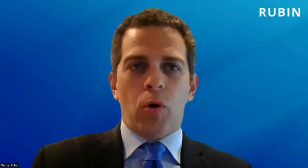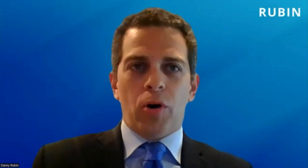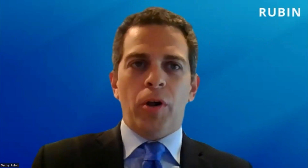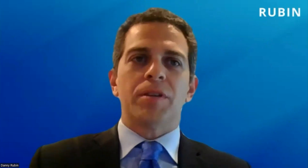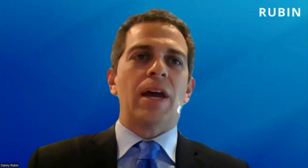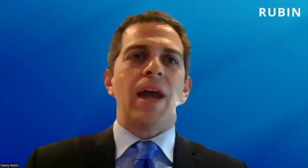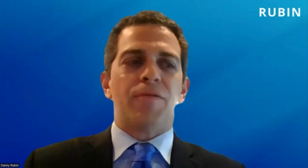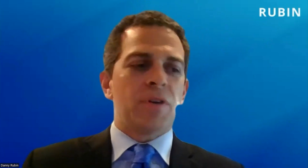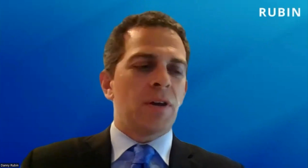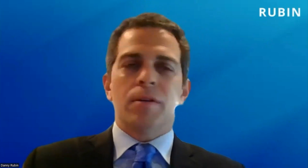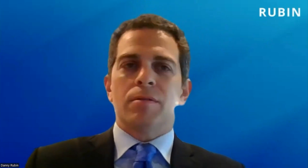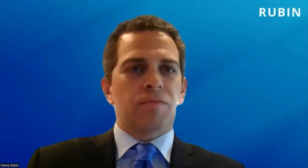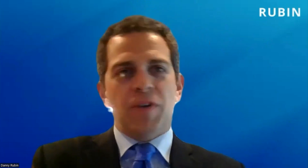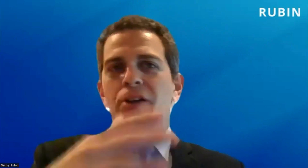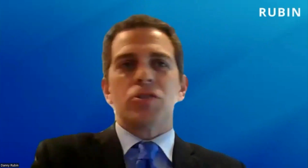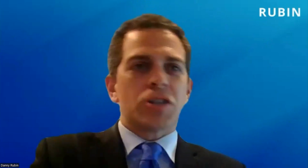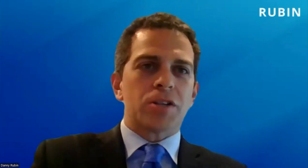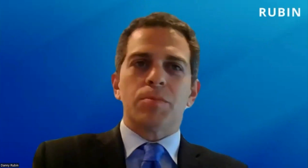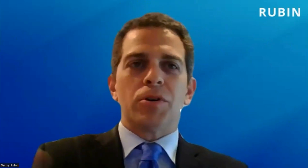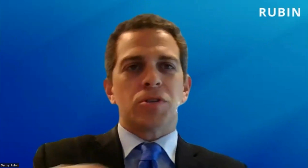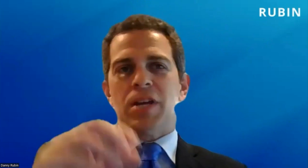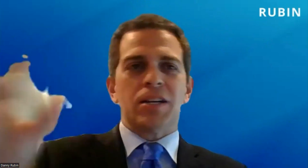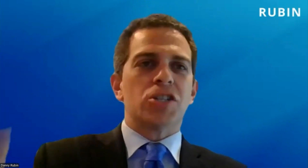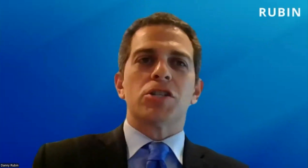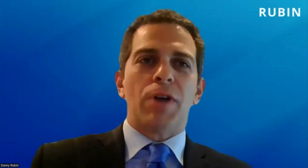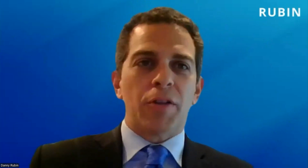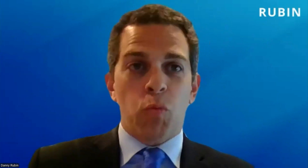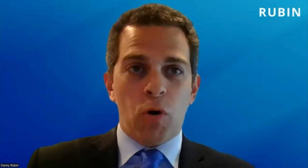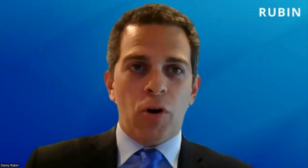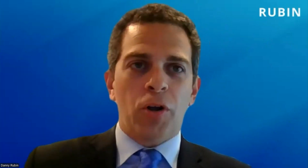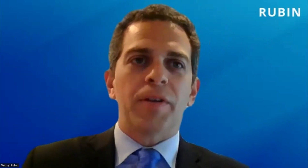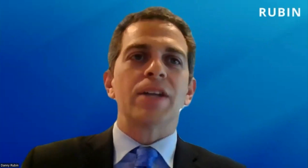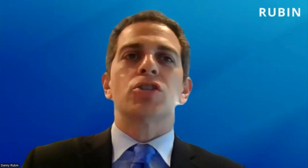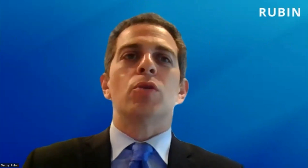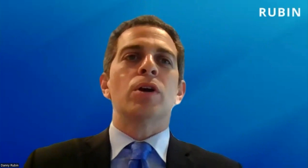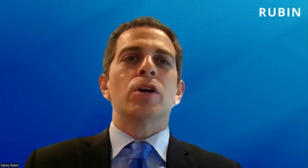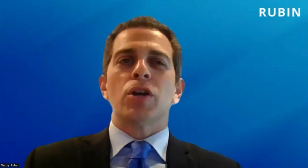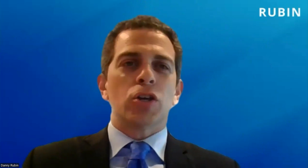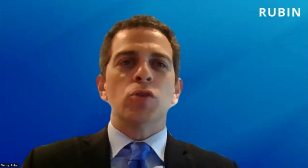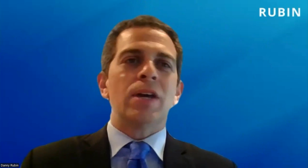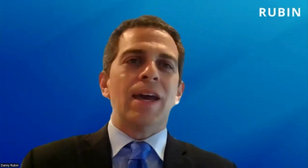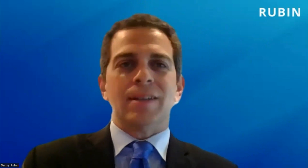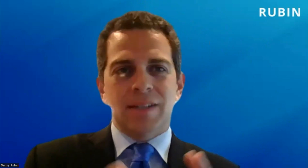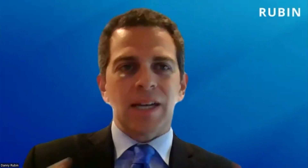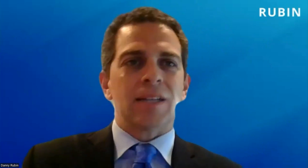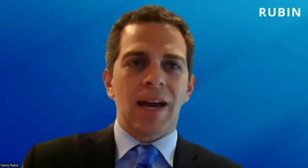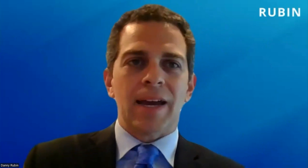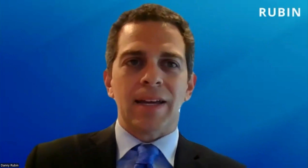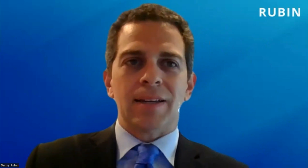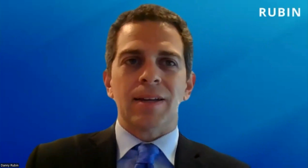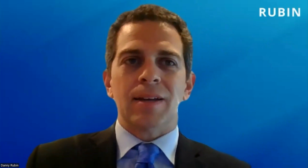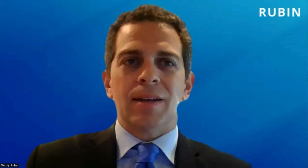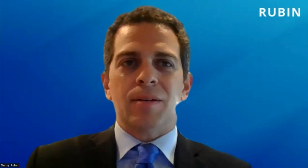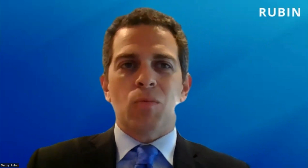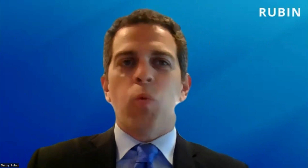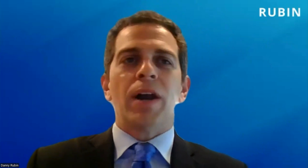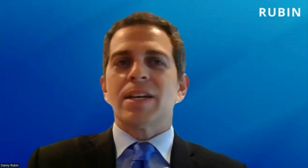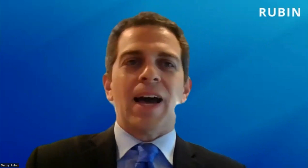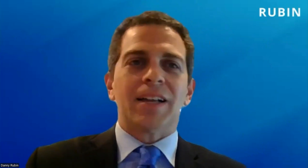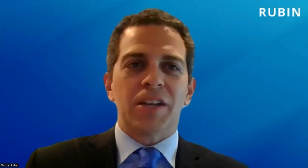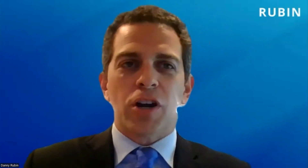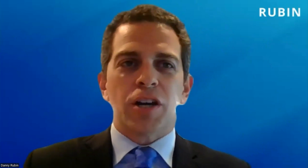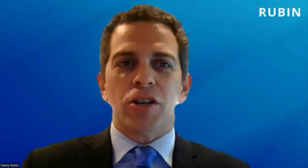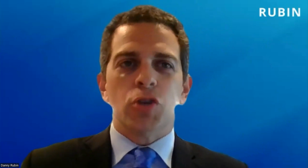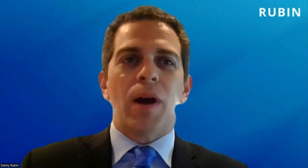in their world. They have vendors, customers, technicians around the world, right? So you can't dictate